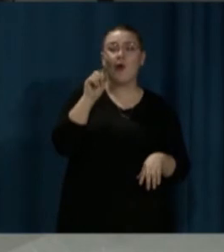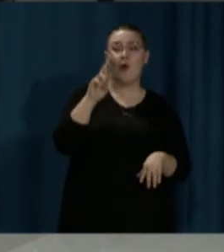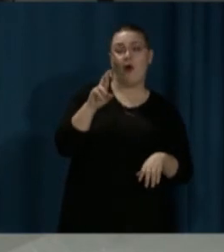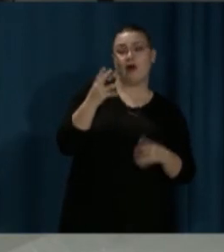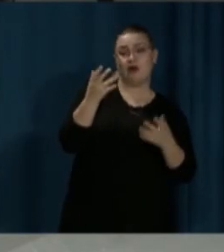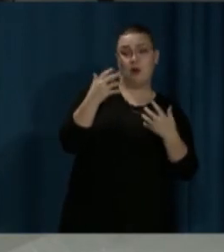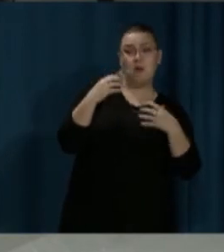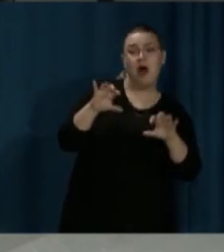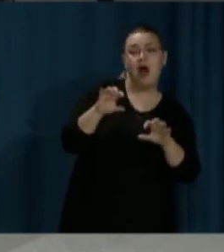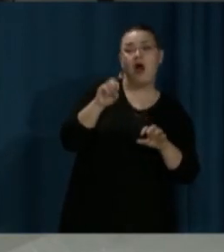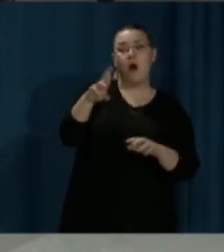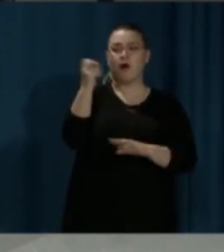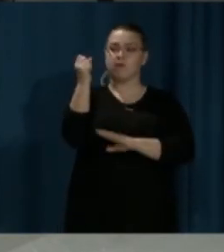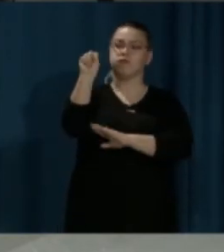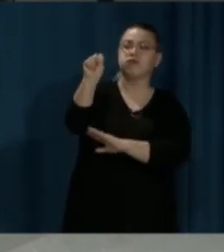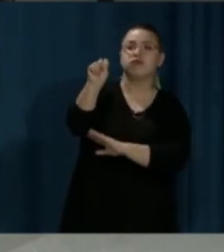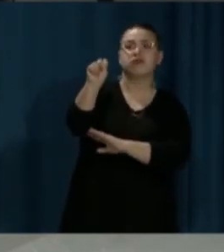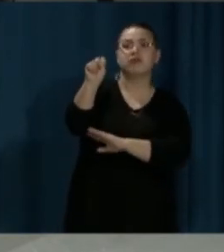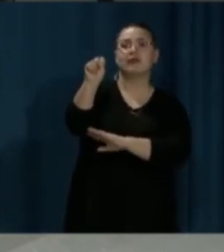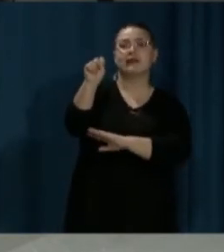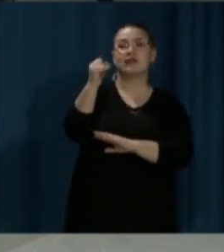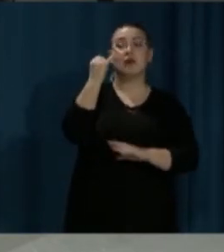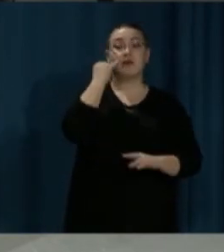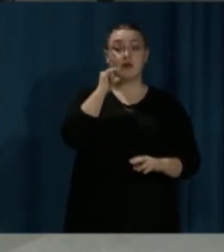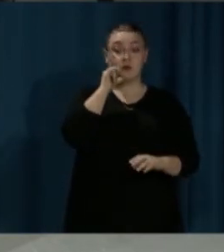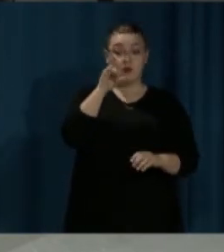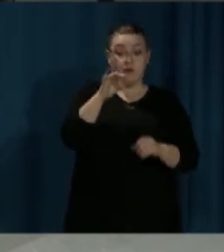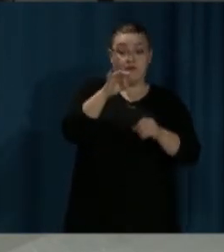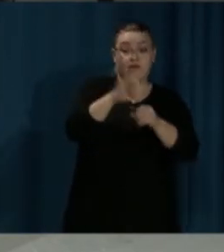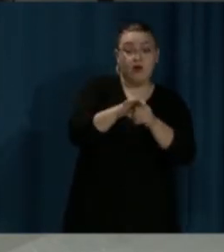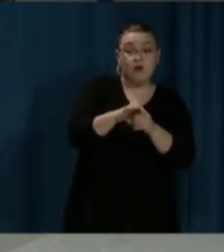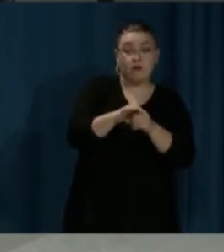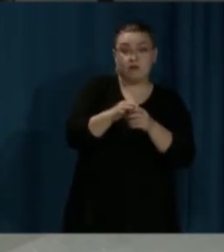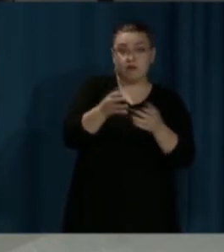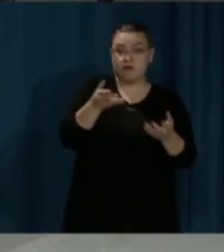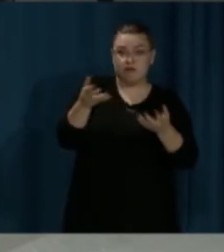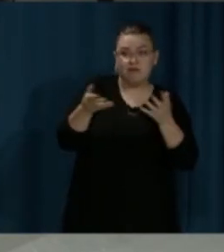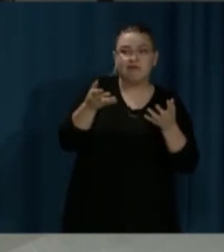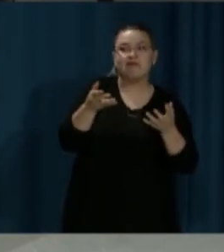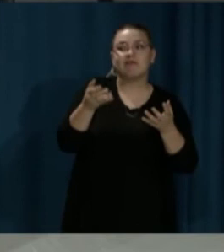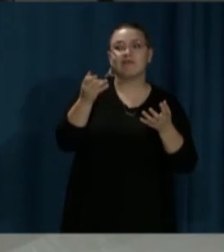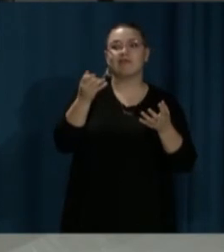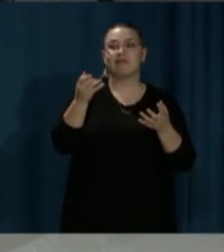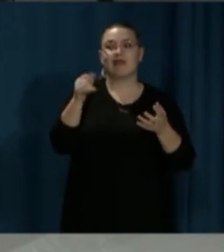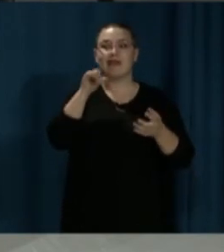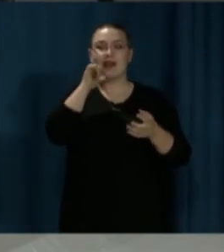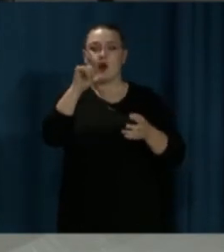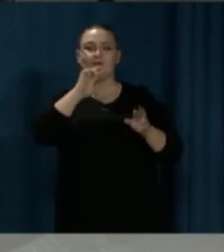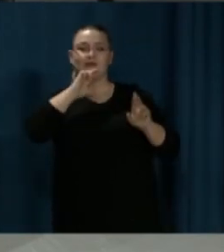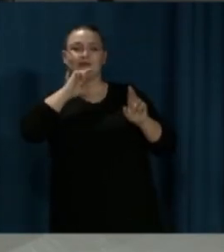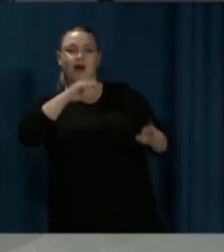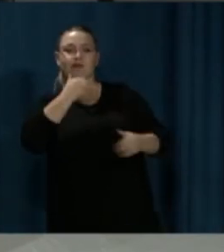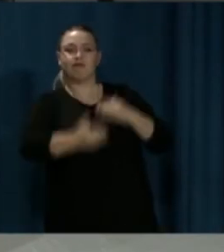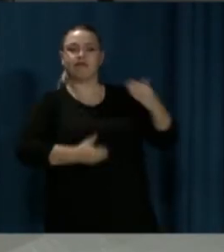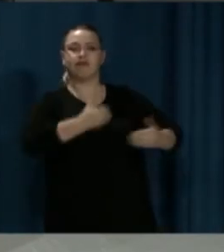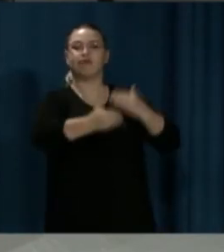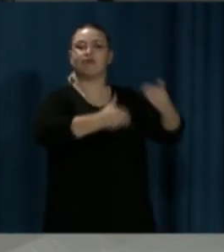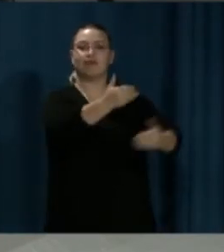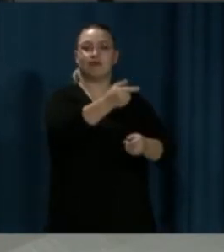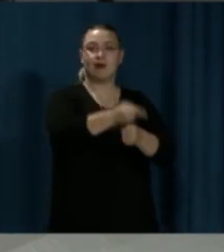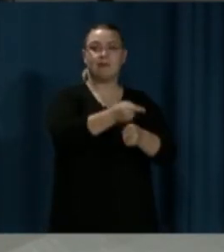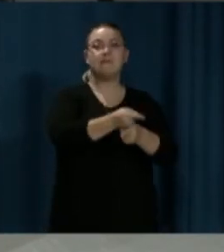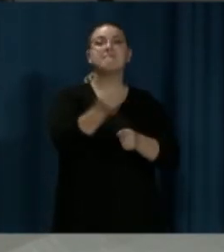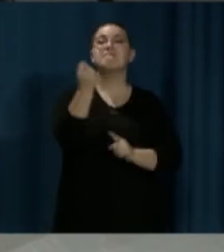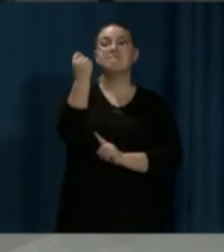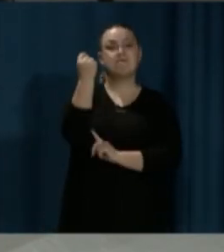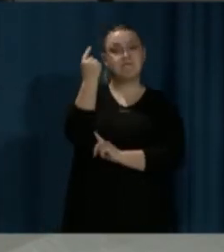And so those elected officials don't feel like they have to be responsive to people who don't vote. Right. I totally get that, and my viewers certainly